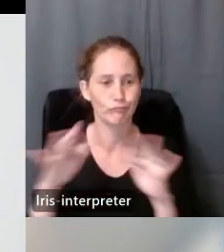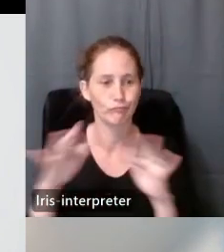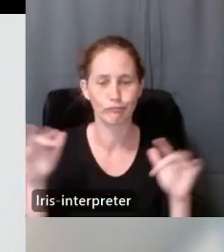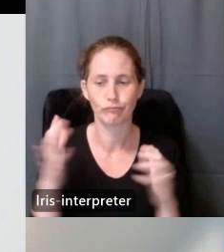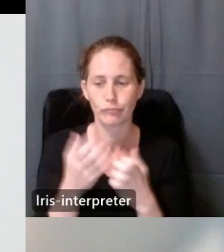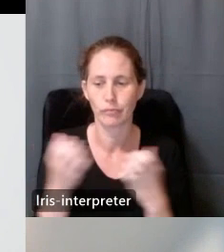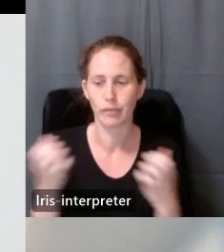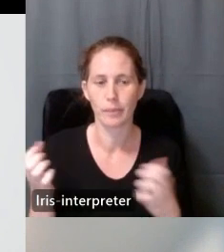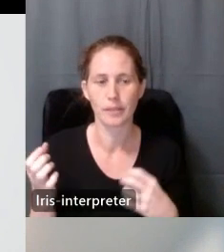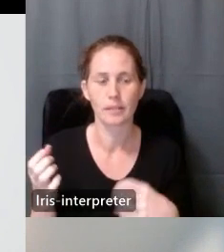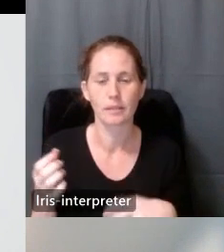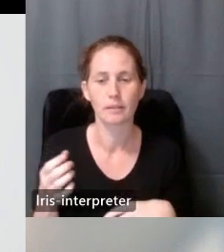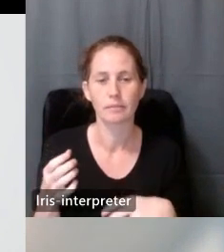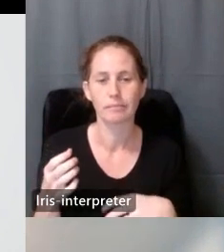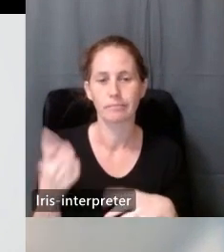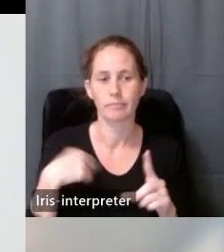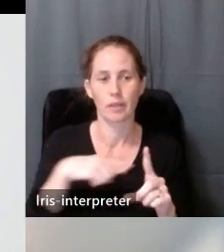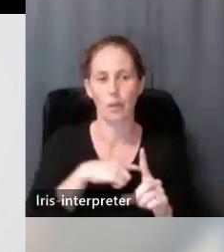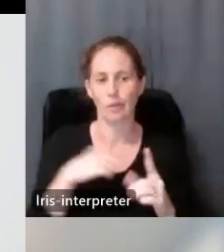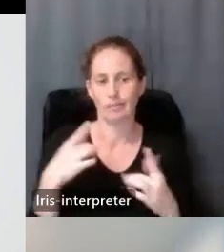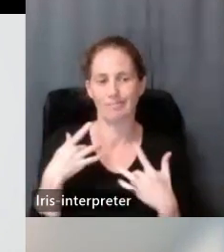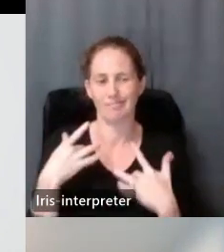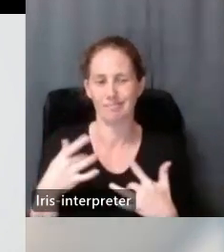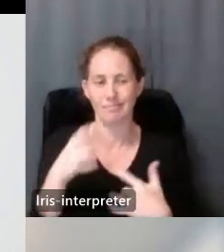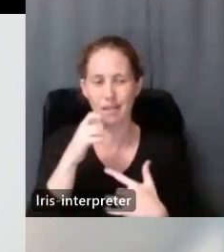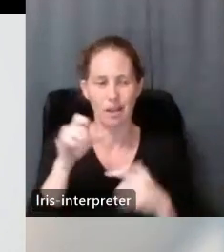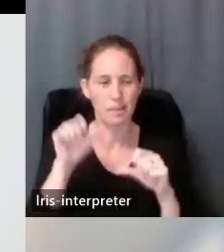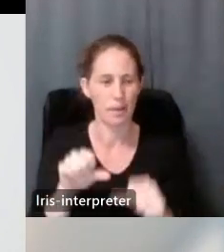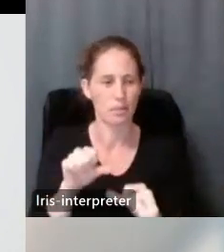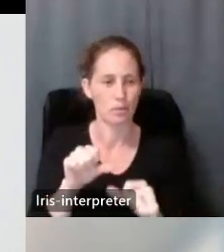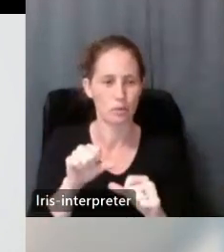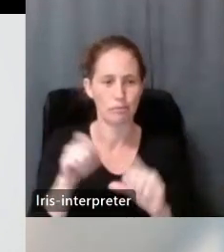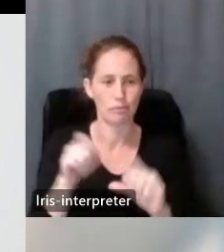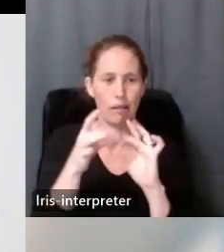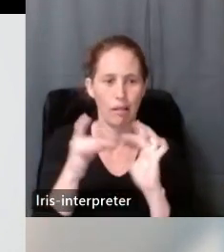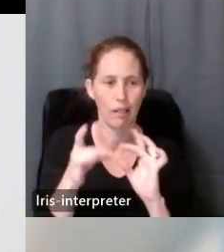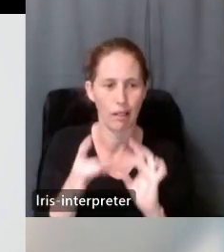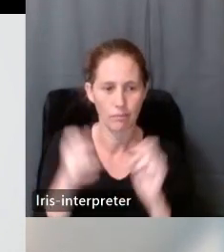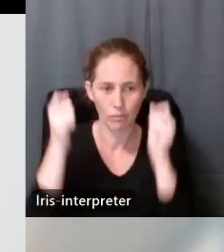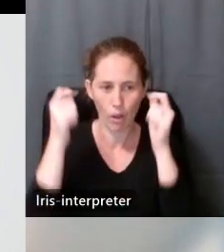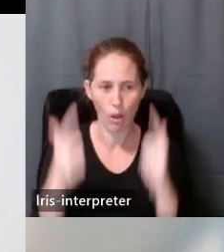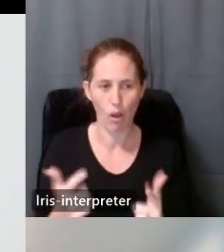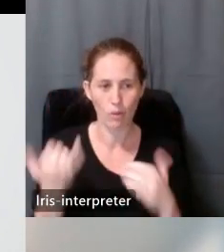elements. And we are likely not going to be able to address all of those here